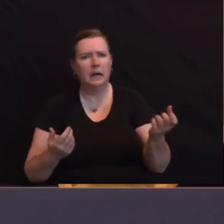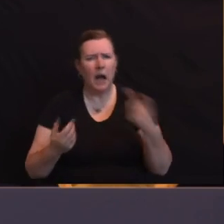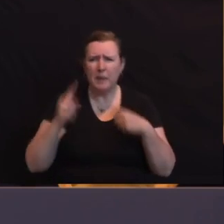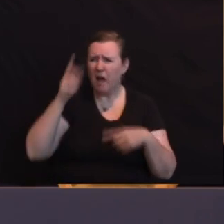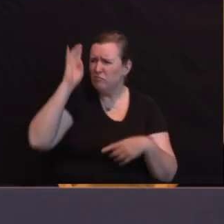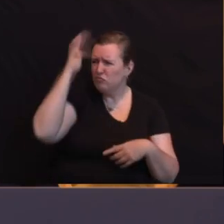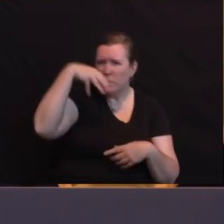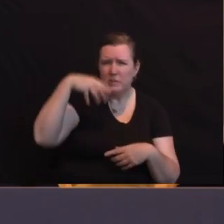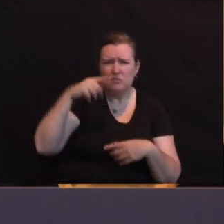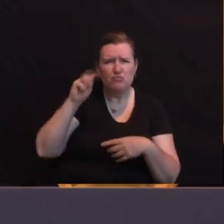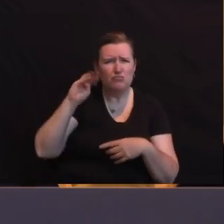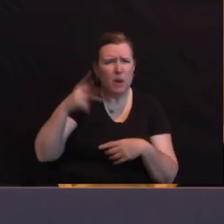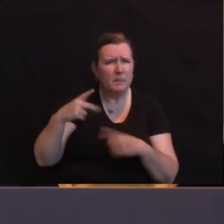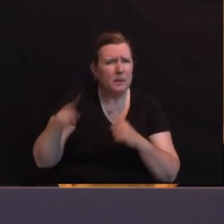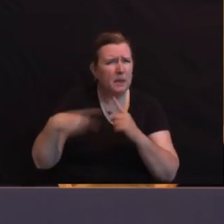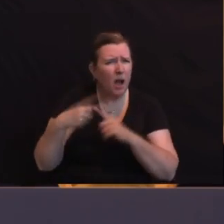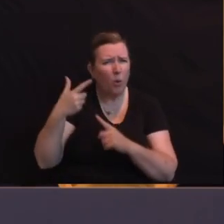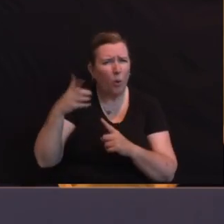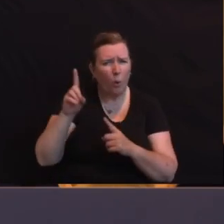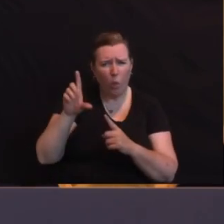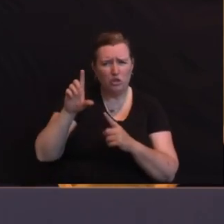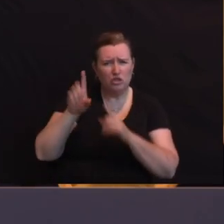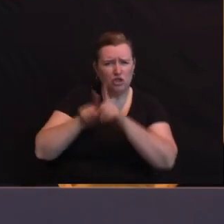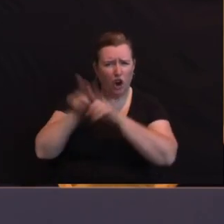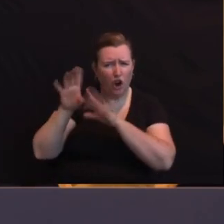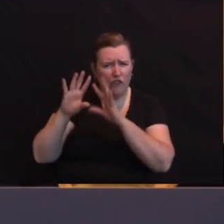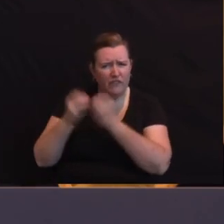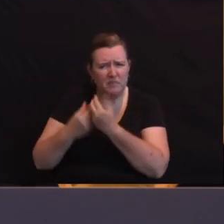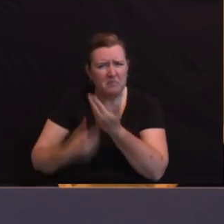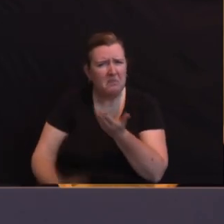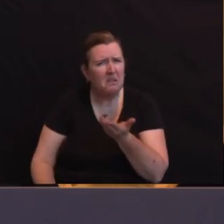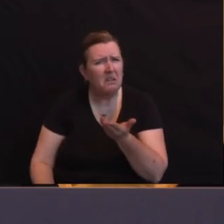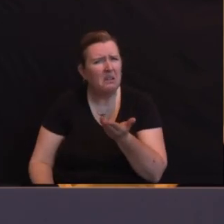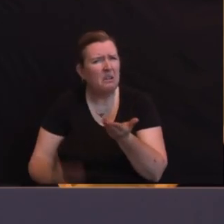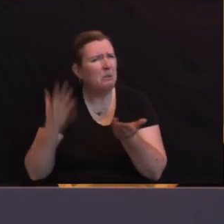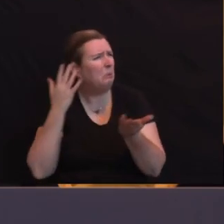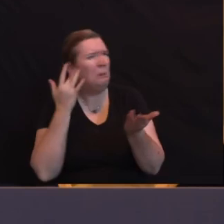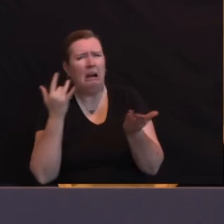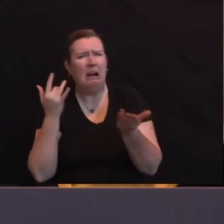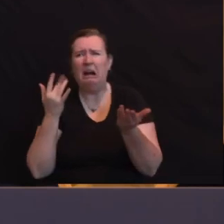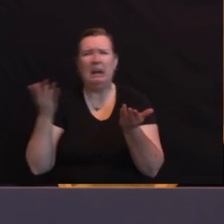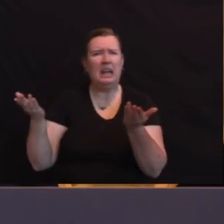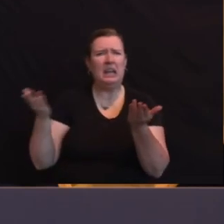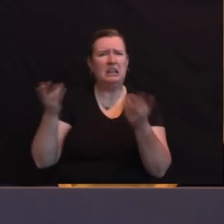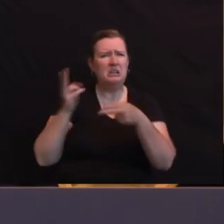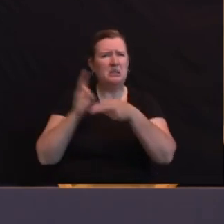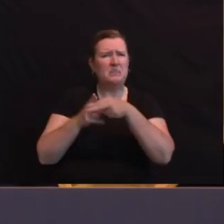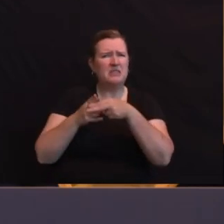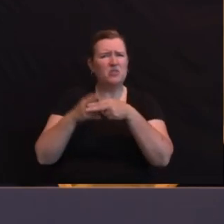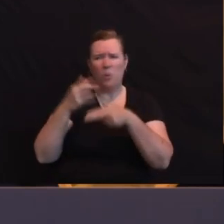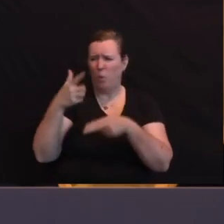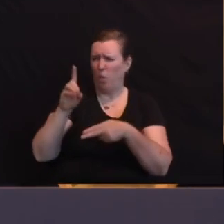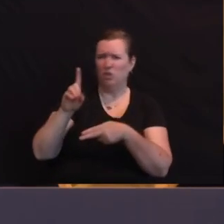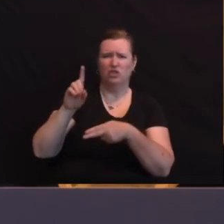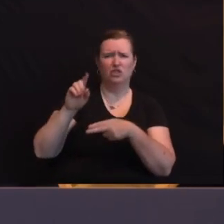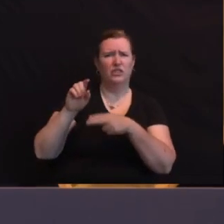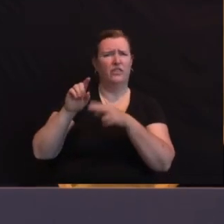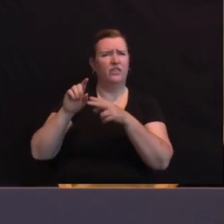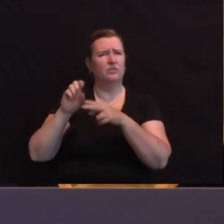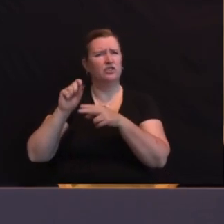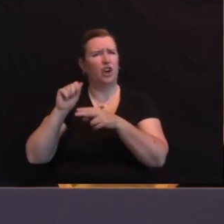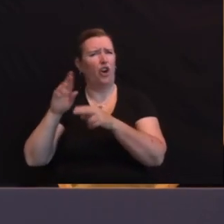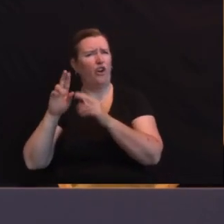about the Gold Star families. First of all, why, God, are we bringing Gold Star families into this? They're, by definition, you're not a Gold Star family unless you've